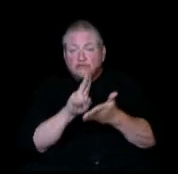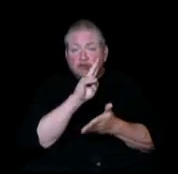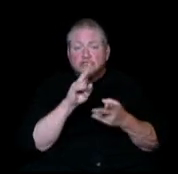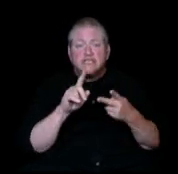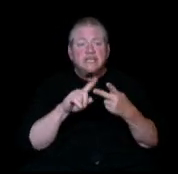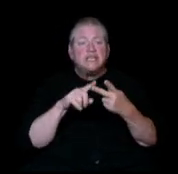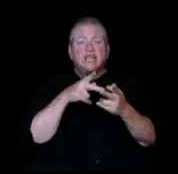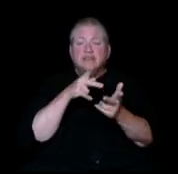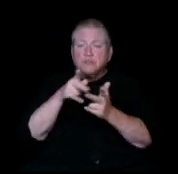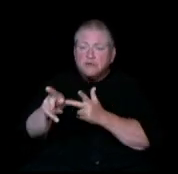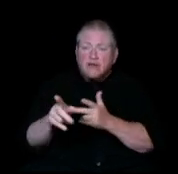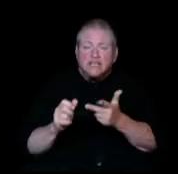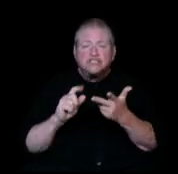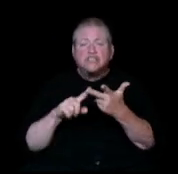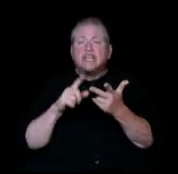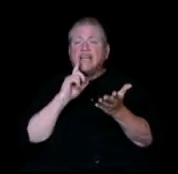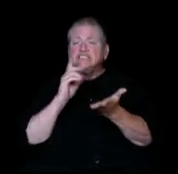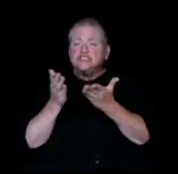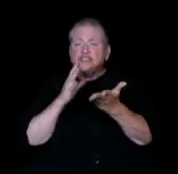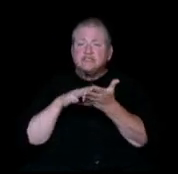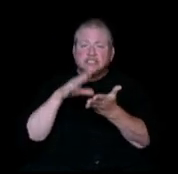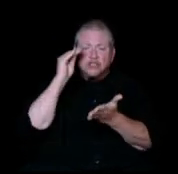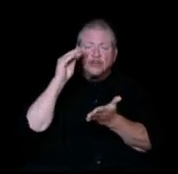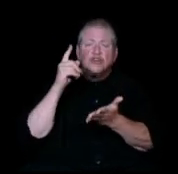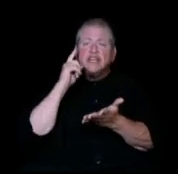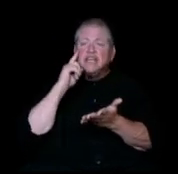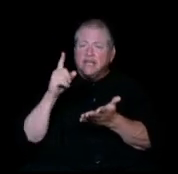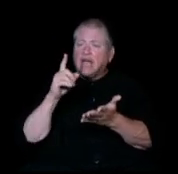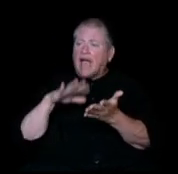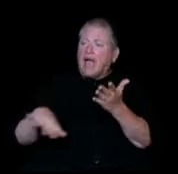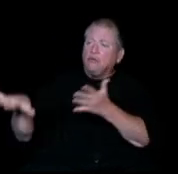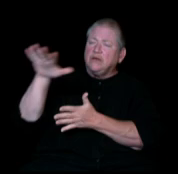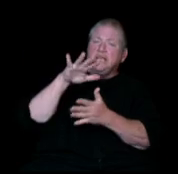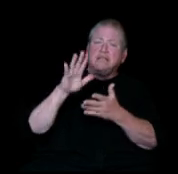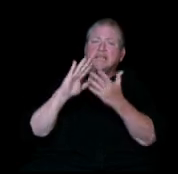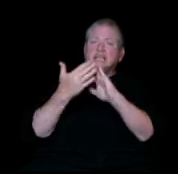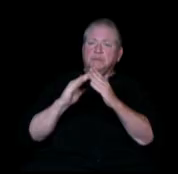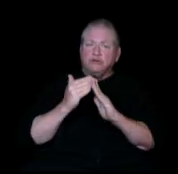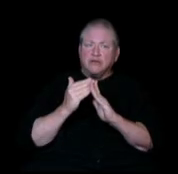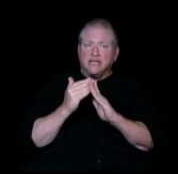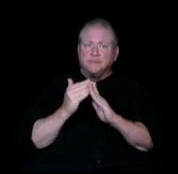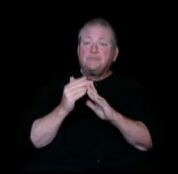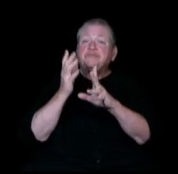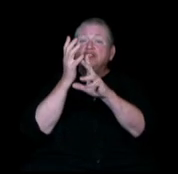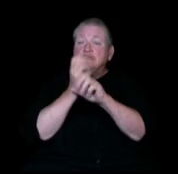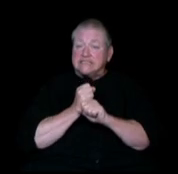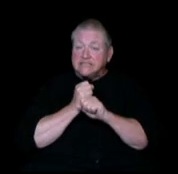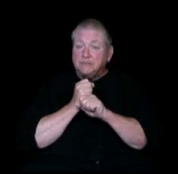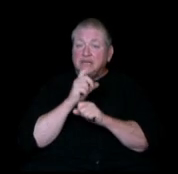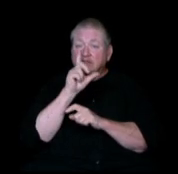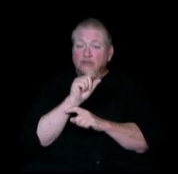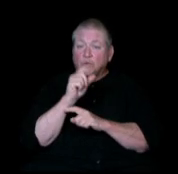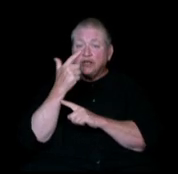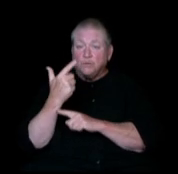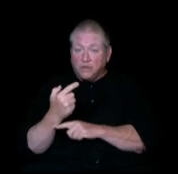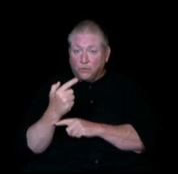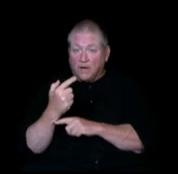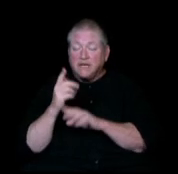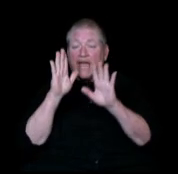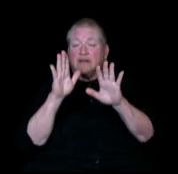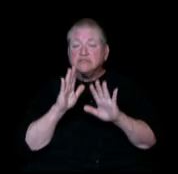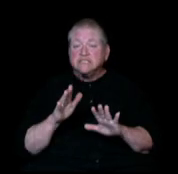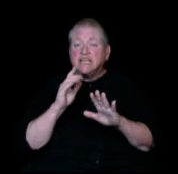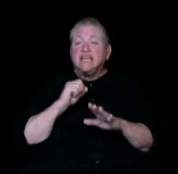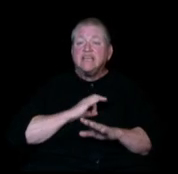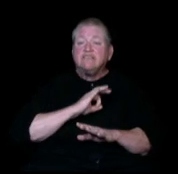profession, as well as service learning programs and outreach to the local and broader community. The recipient of the 2021